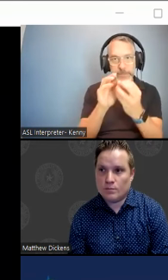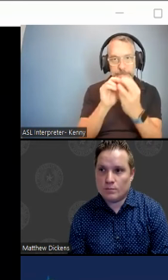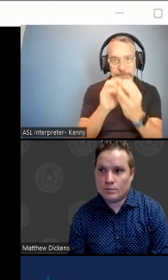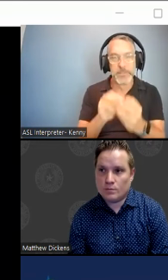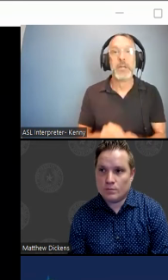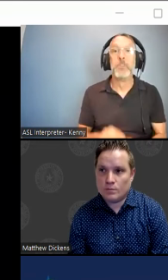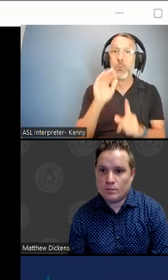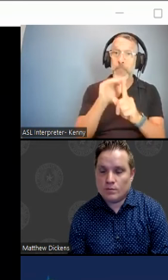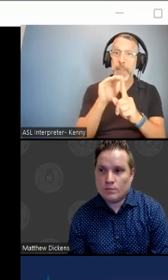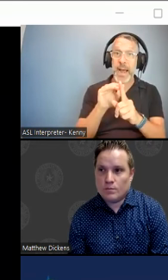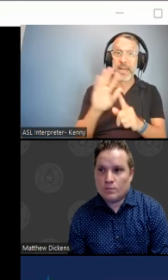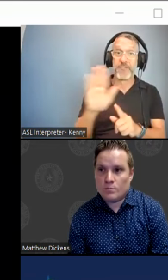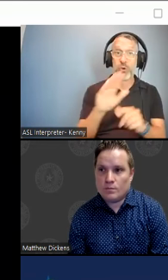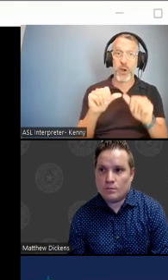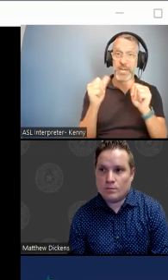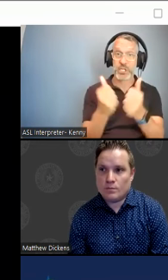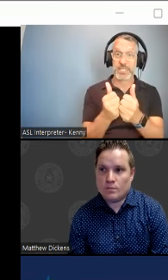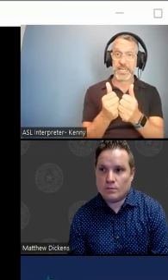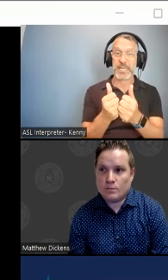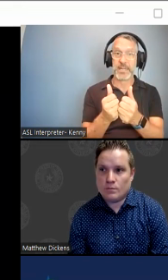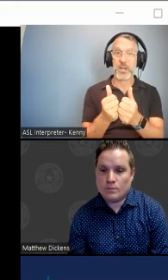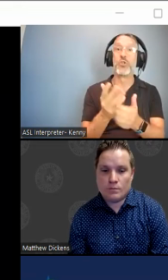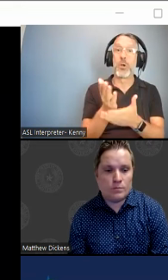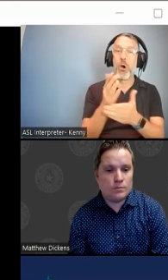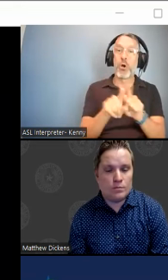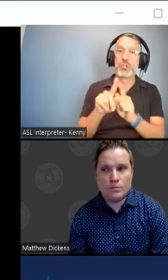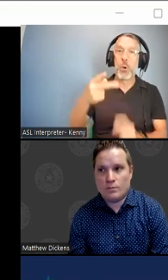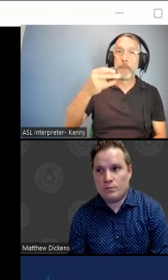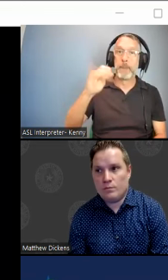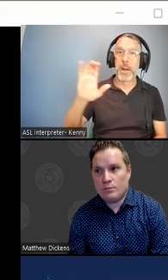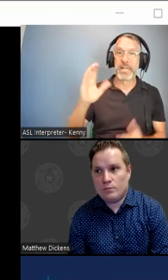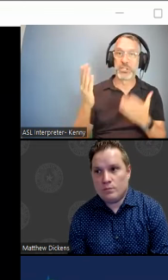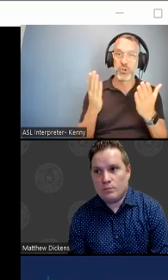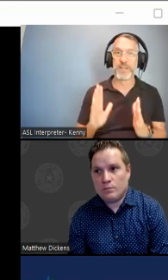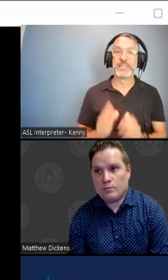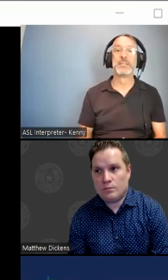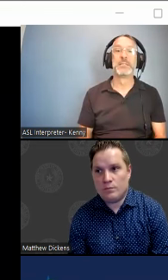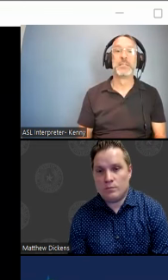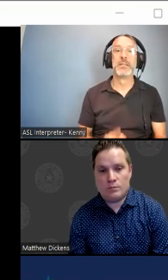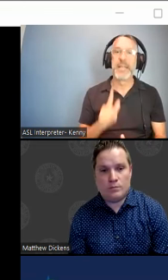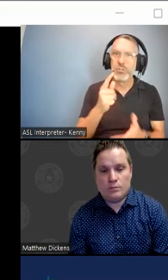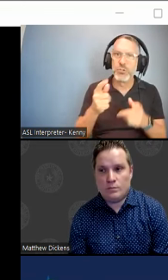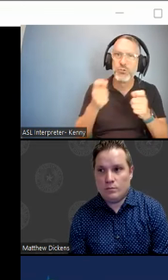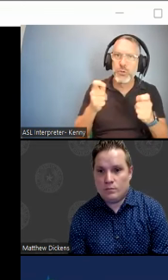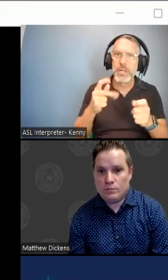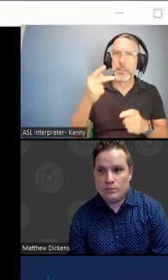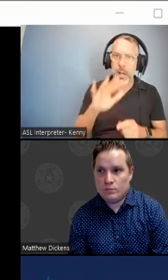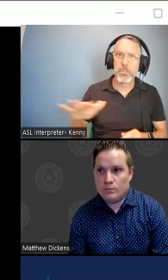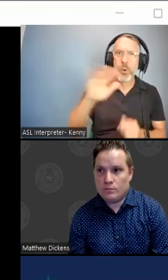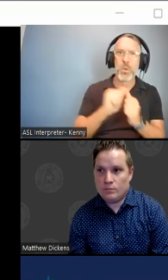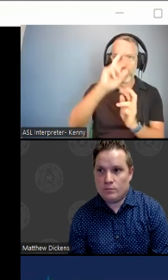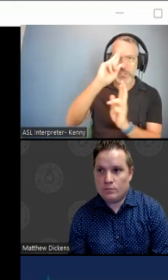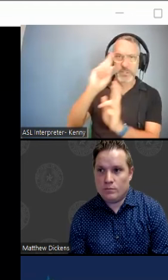them, as an extension of your agency, they're also public servants. So they have to treat the public with